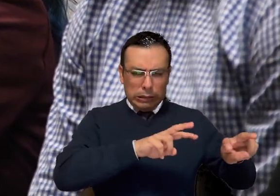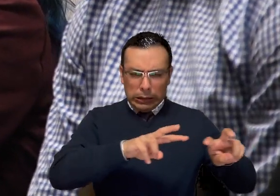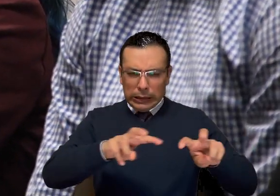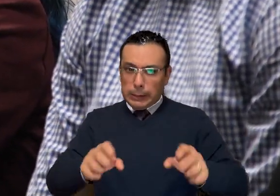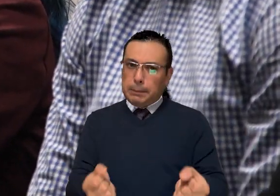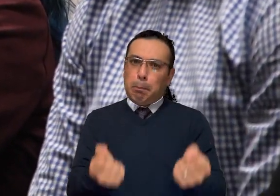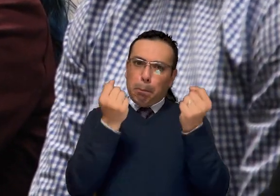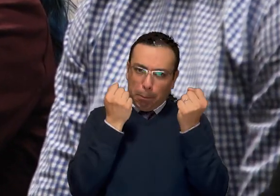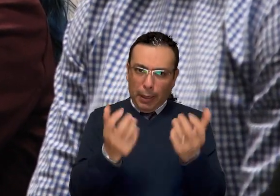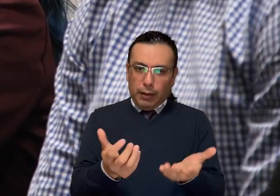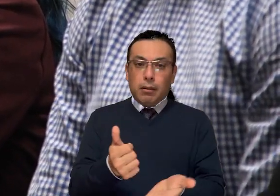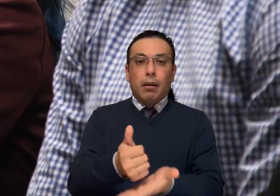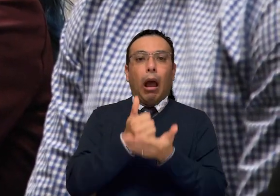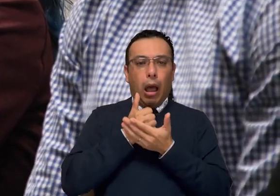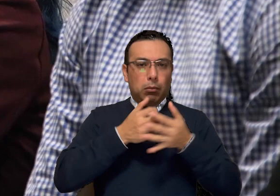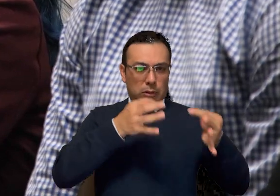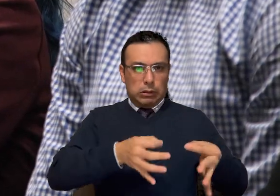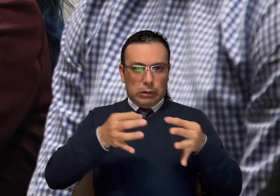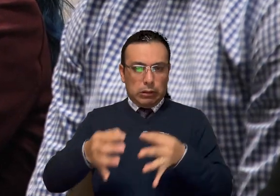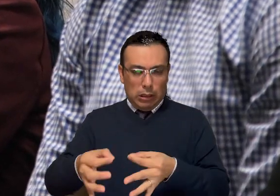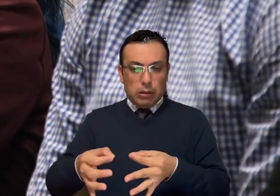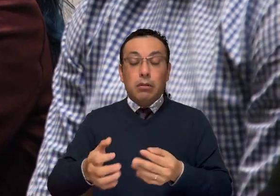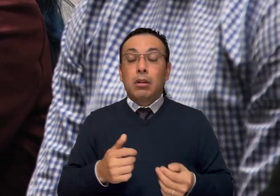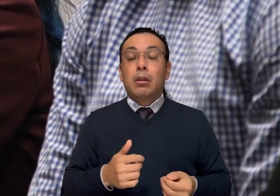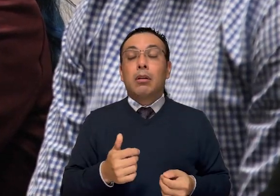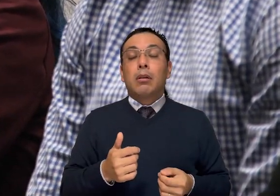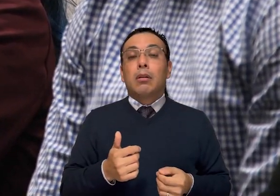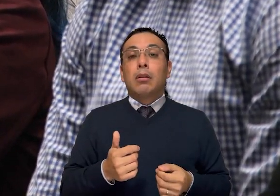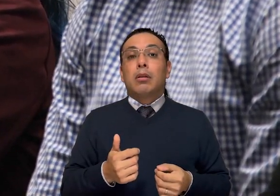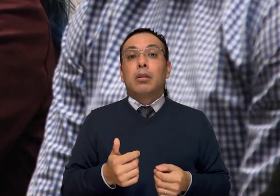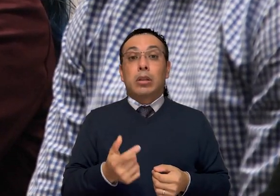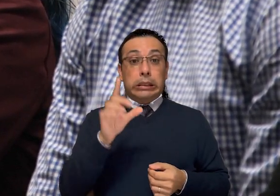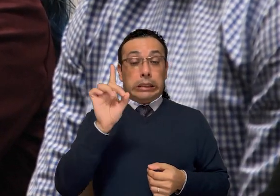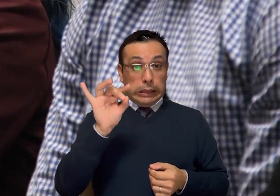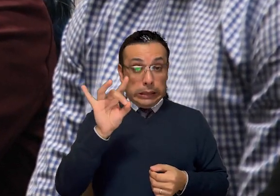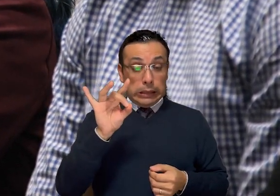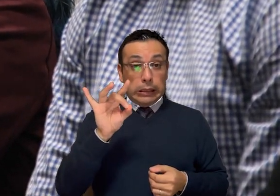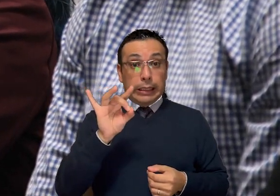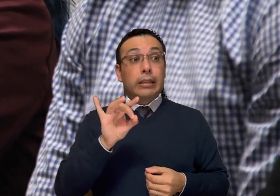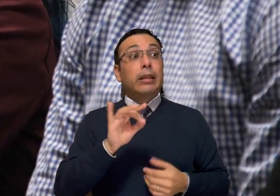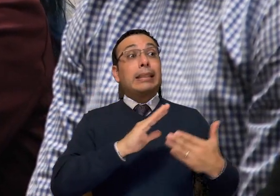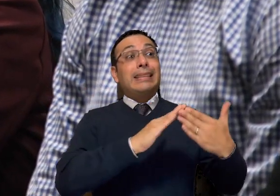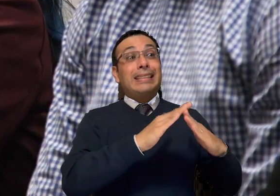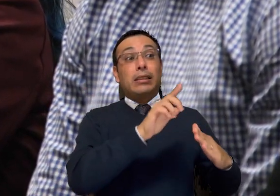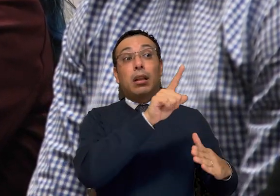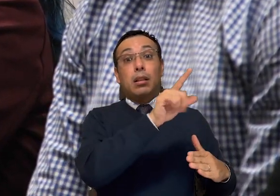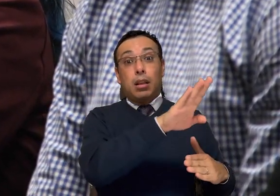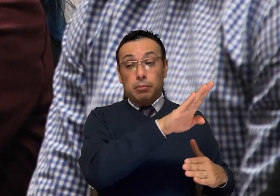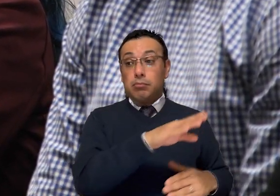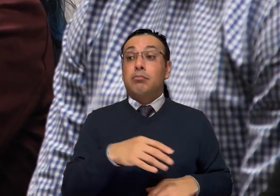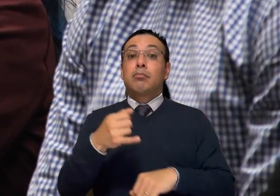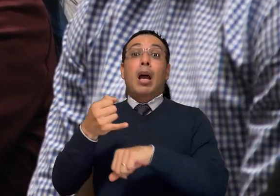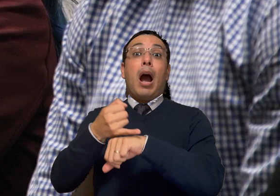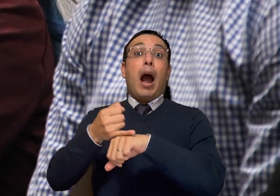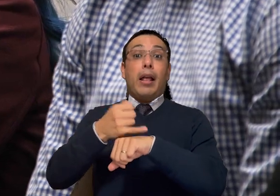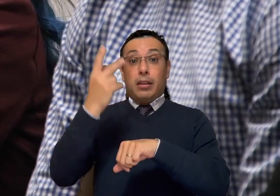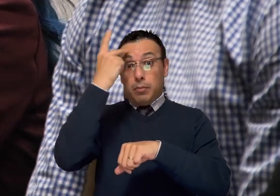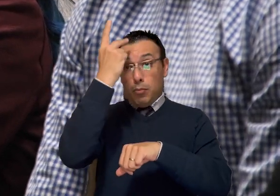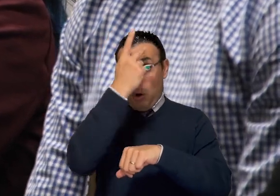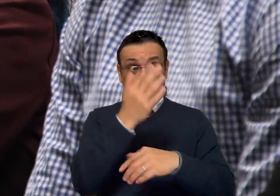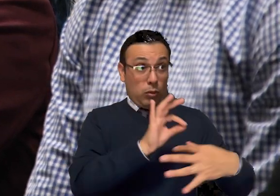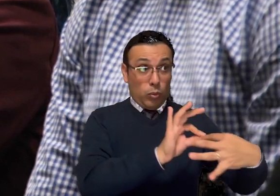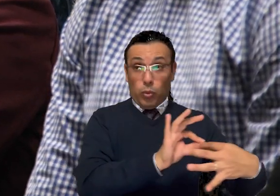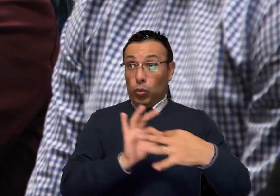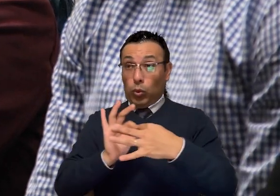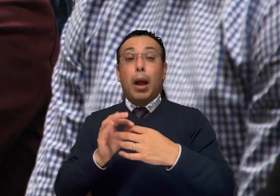including coordination with the City of Long Beach and the Village of Island Park to make sure that we're not interfering with any kind of environmental justice